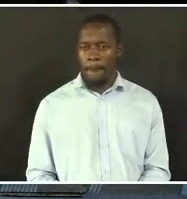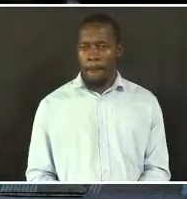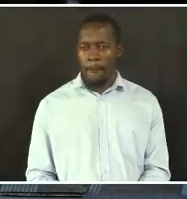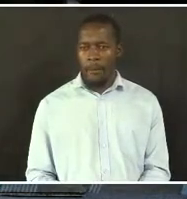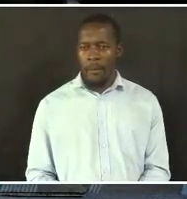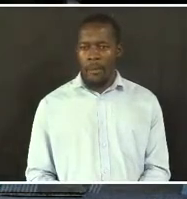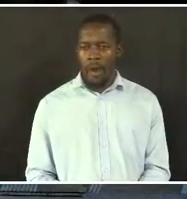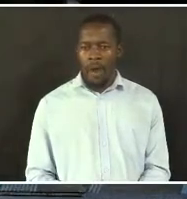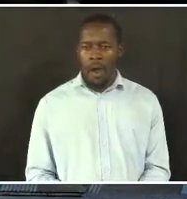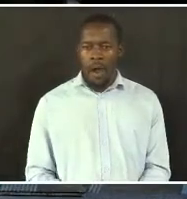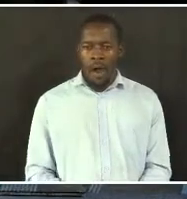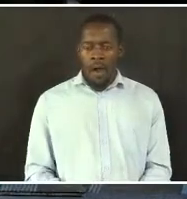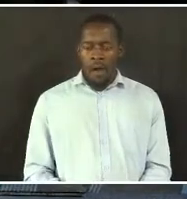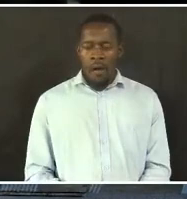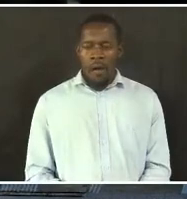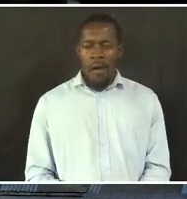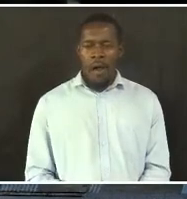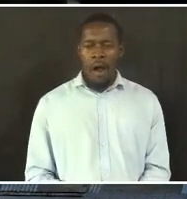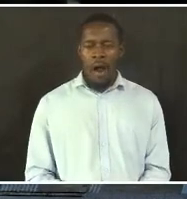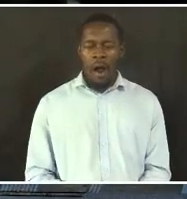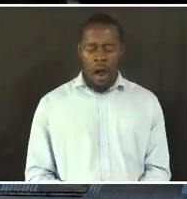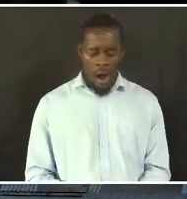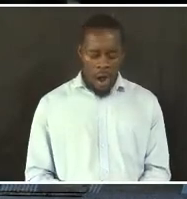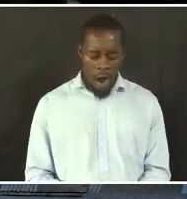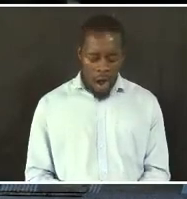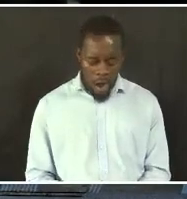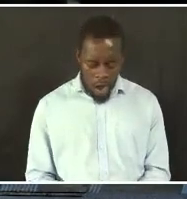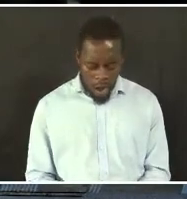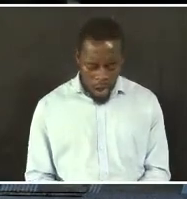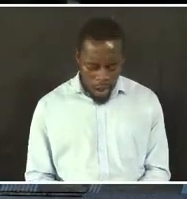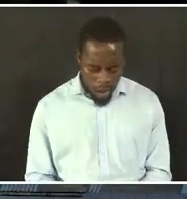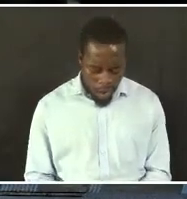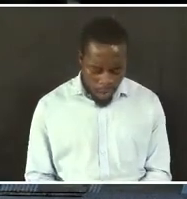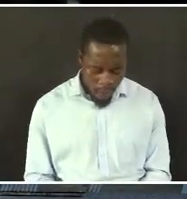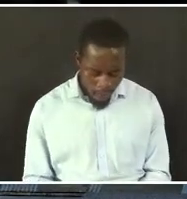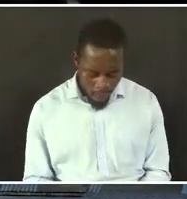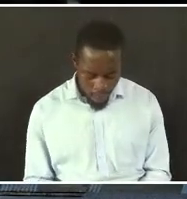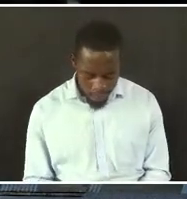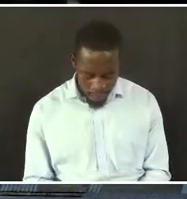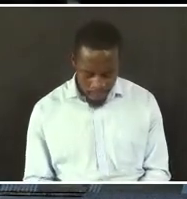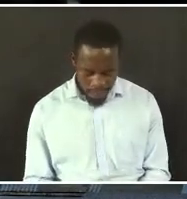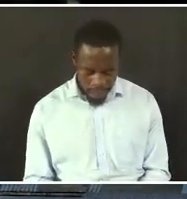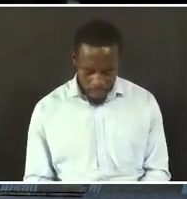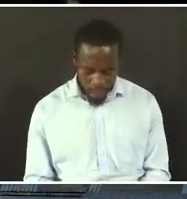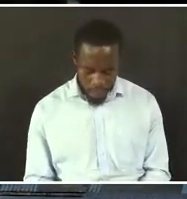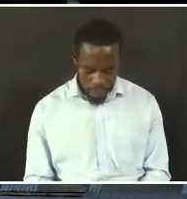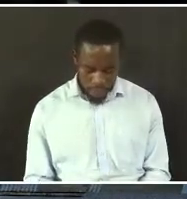that cancels a lot of loss and grief. Sure. Because you are dealing with people who